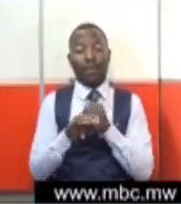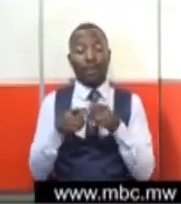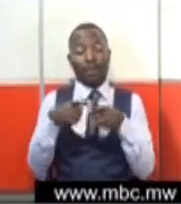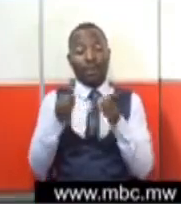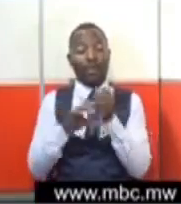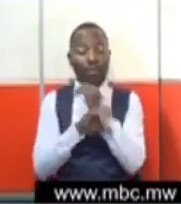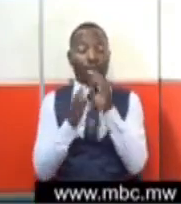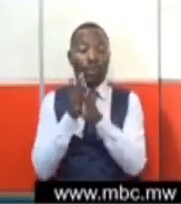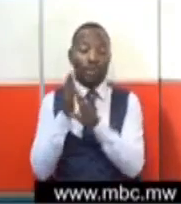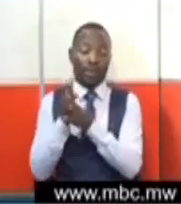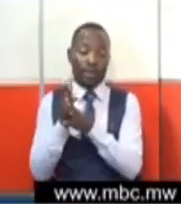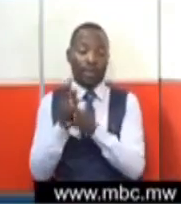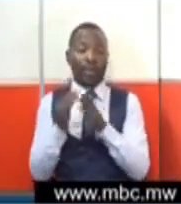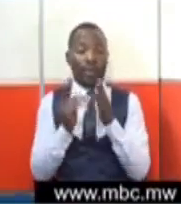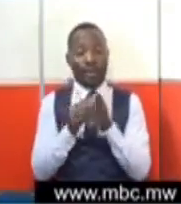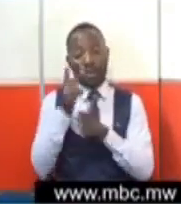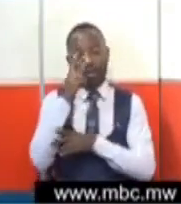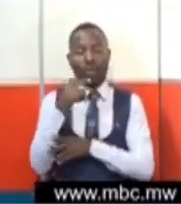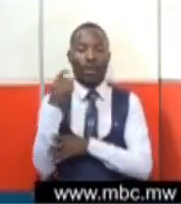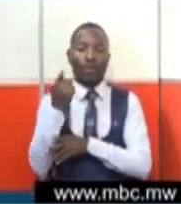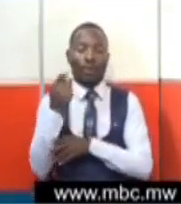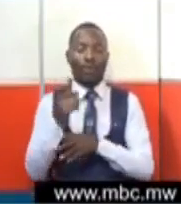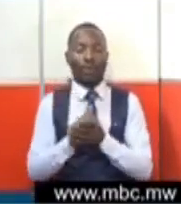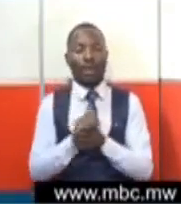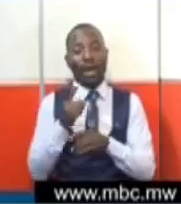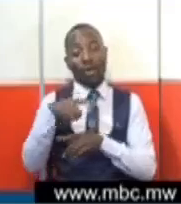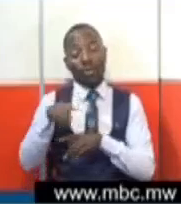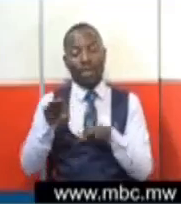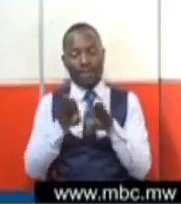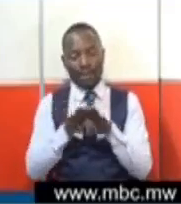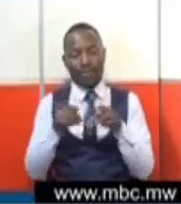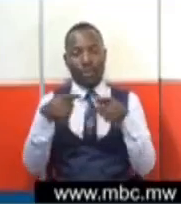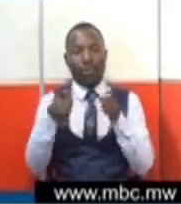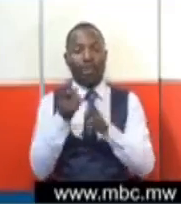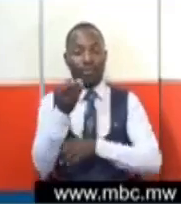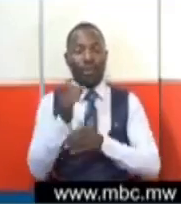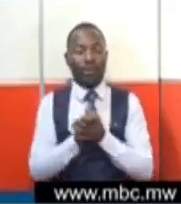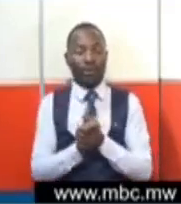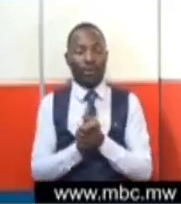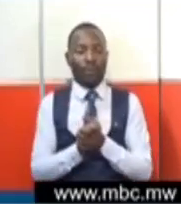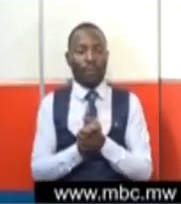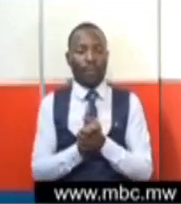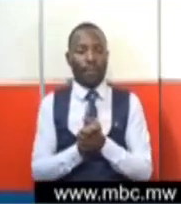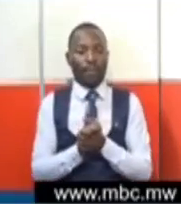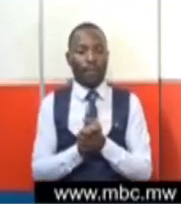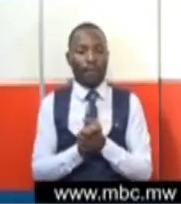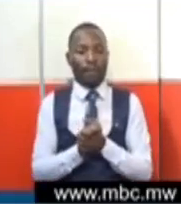soccer league, and we want to see a Malawian playing in those leagues that will be coming out of this kind of